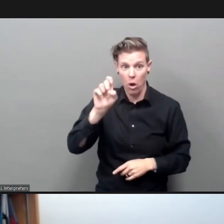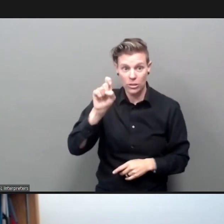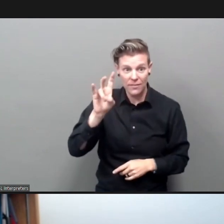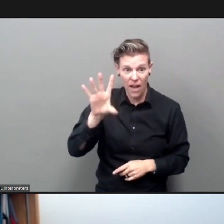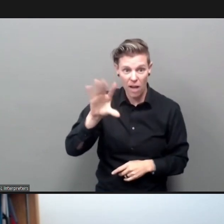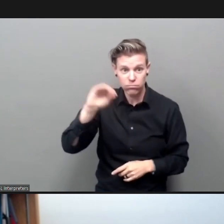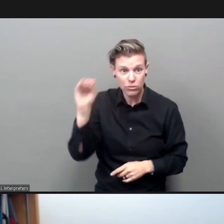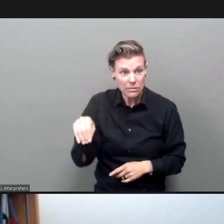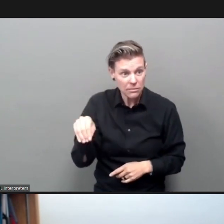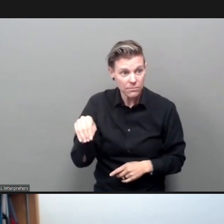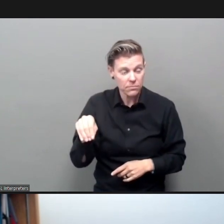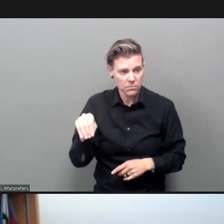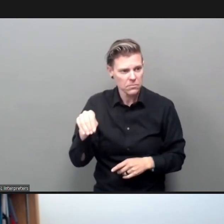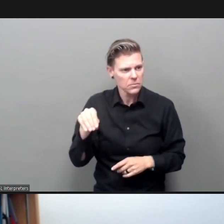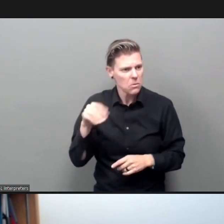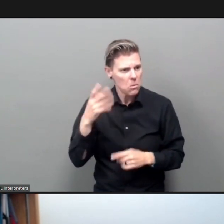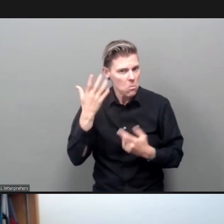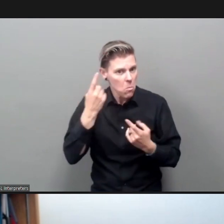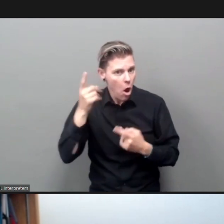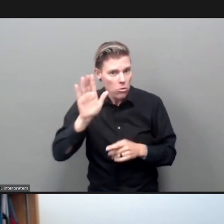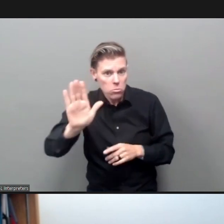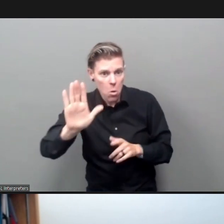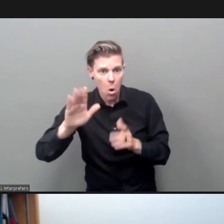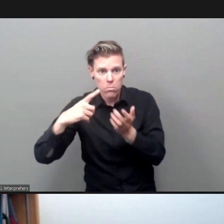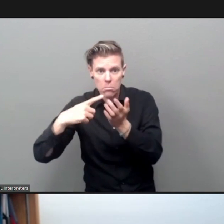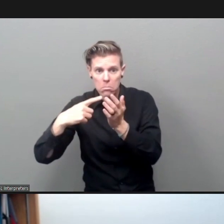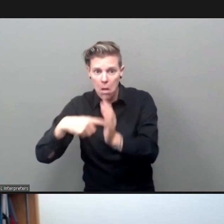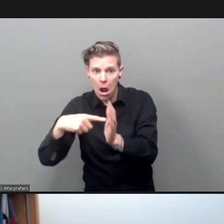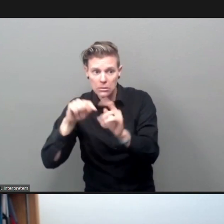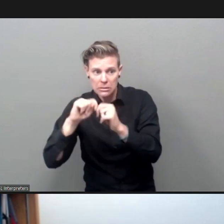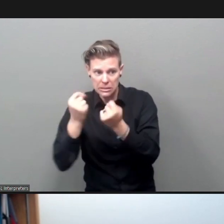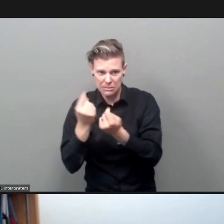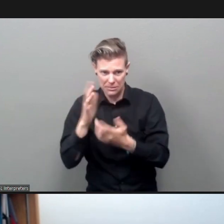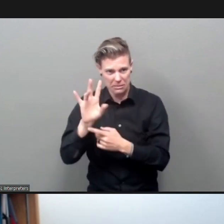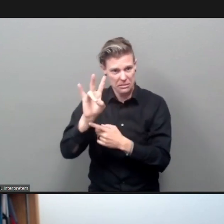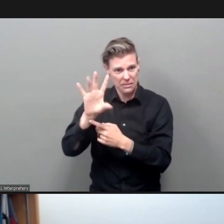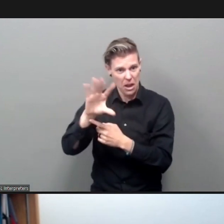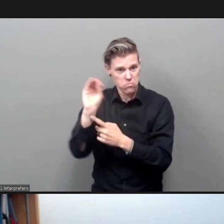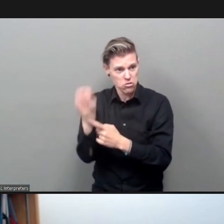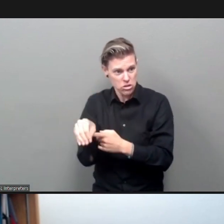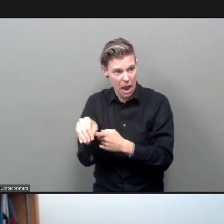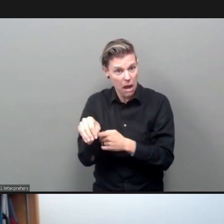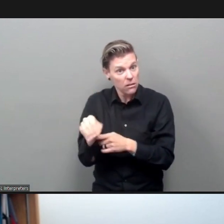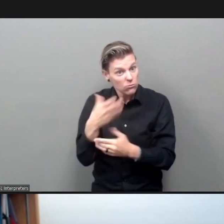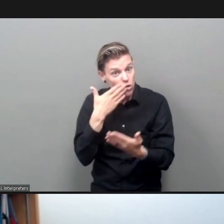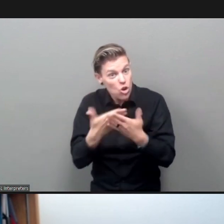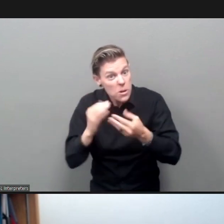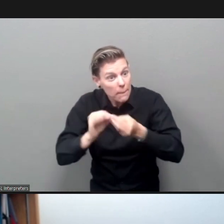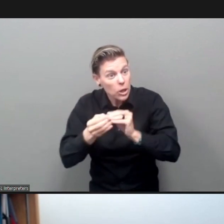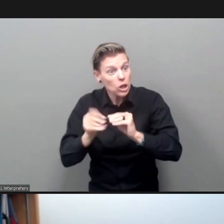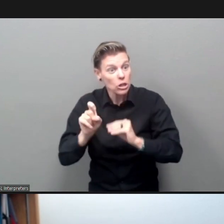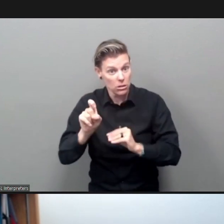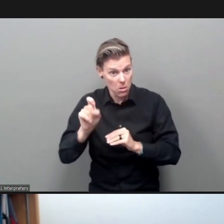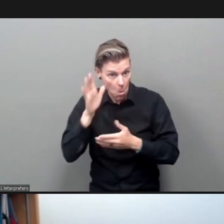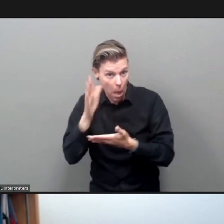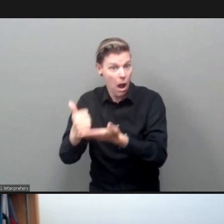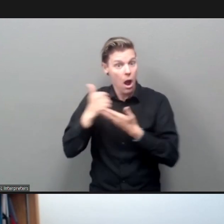internally for the modeling team about that number, or kind of, if that level might provide some decreased